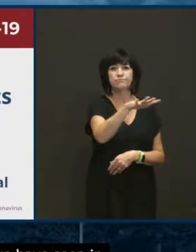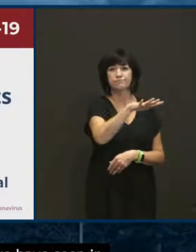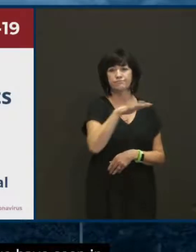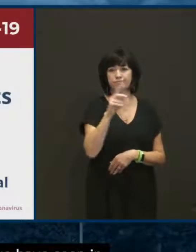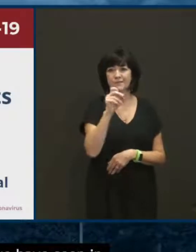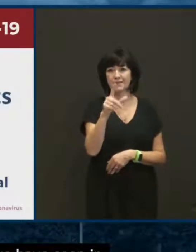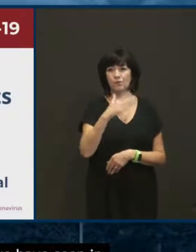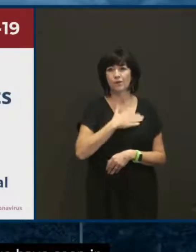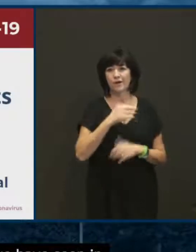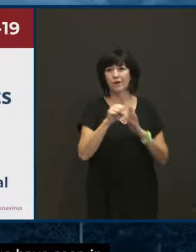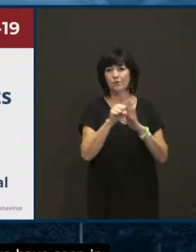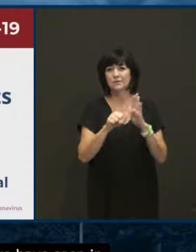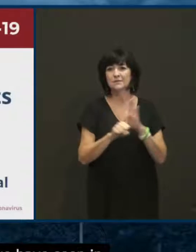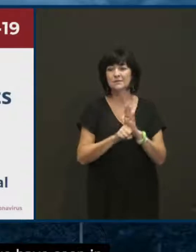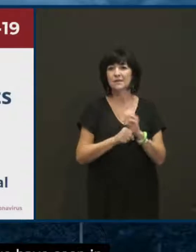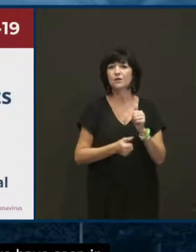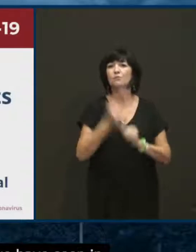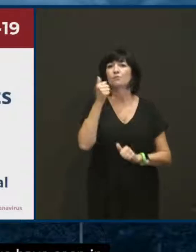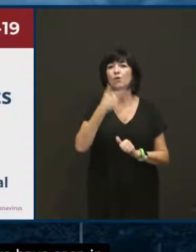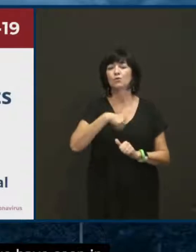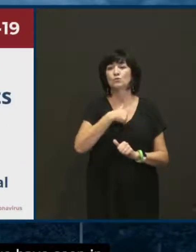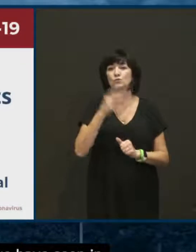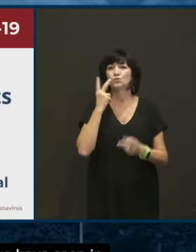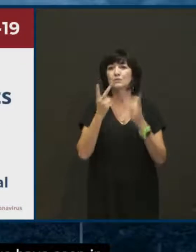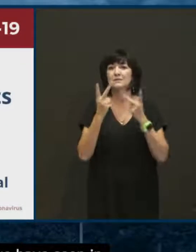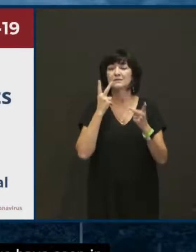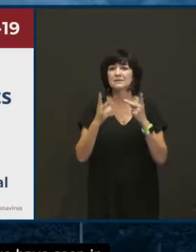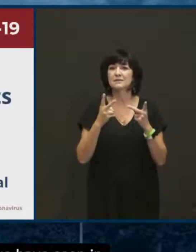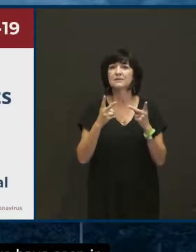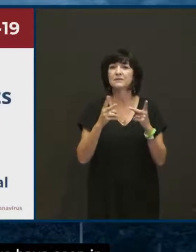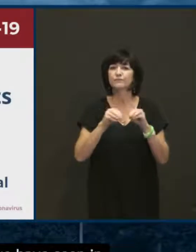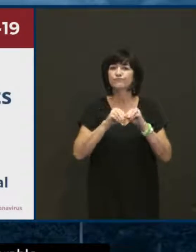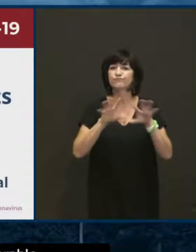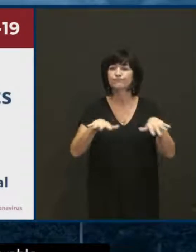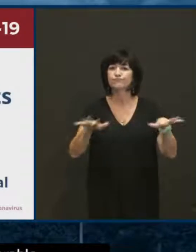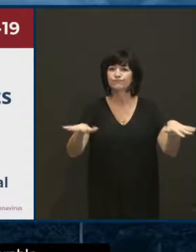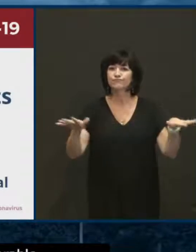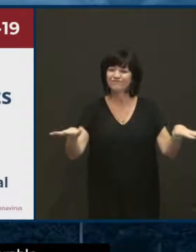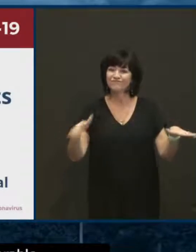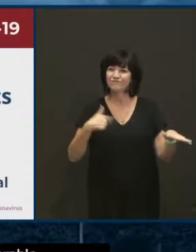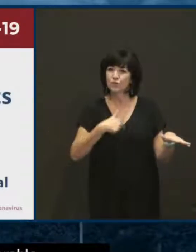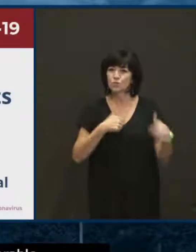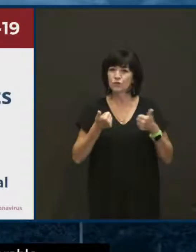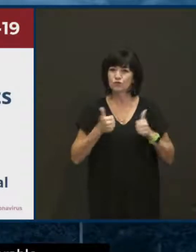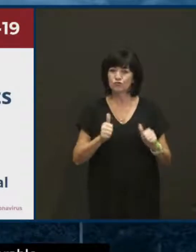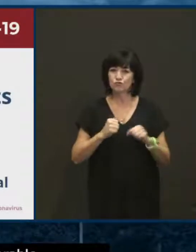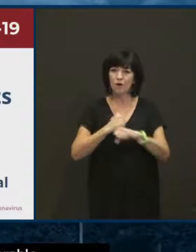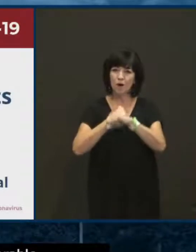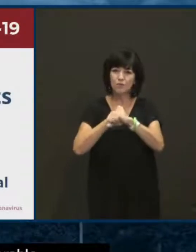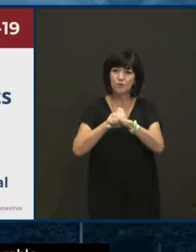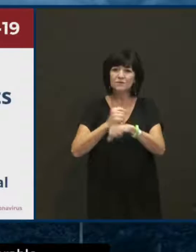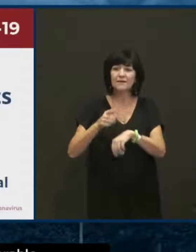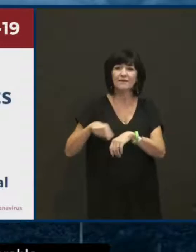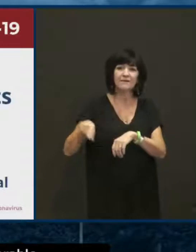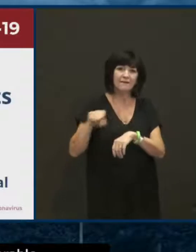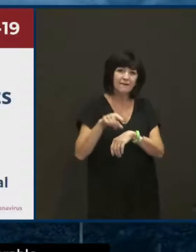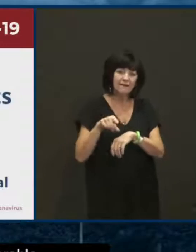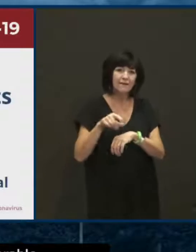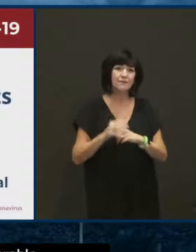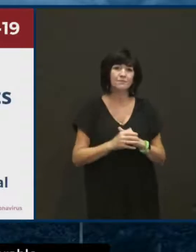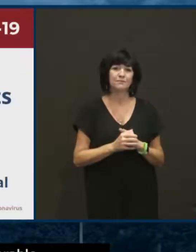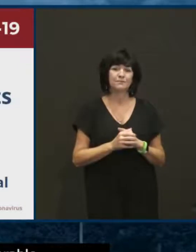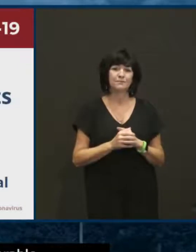That's the most vulnerable population, which we really tried to protect, and many of those